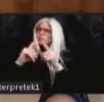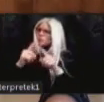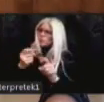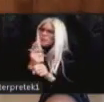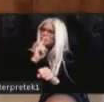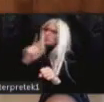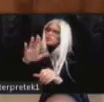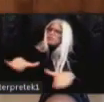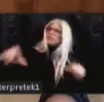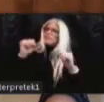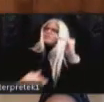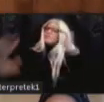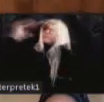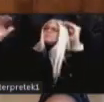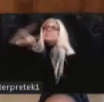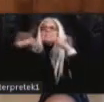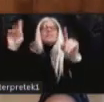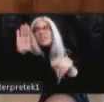we know that that's not an easy ask. So